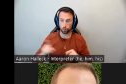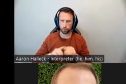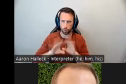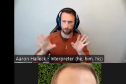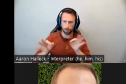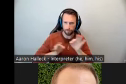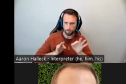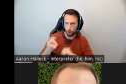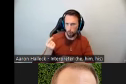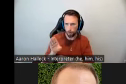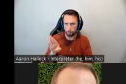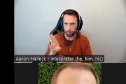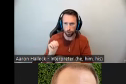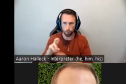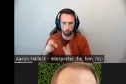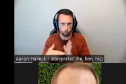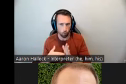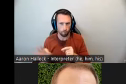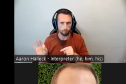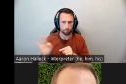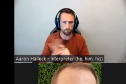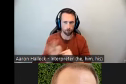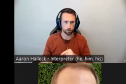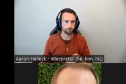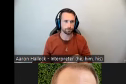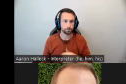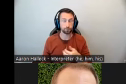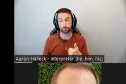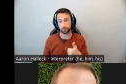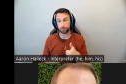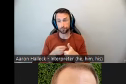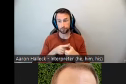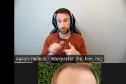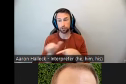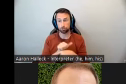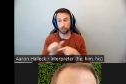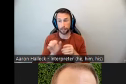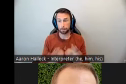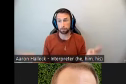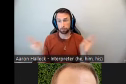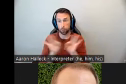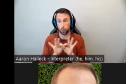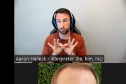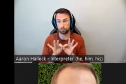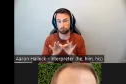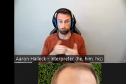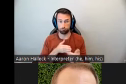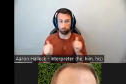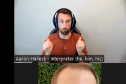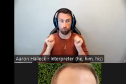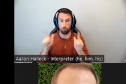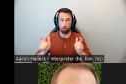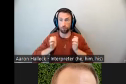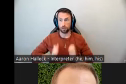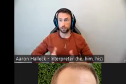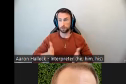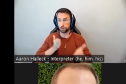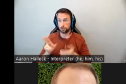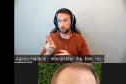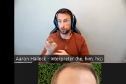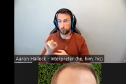function. Training was clearly important, I think, for all of the customer service units to drive the team toward a